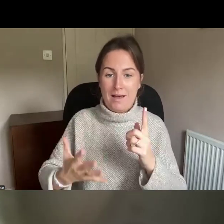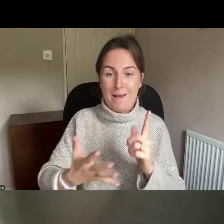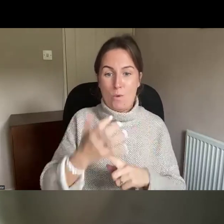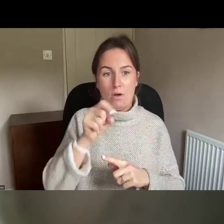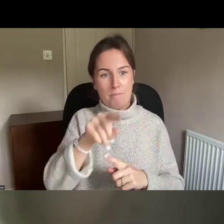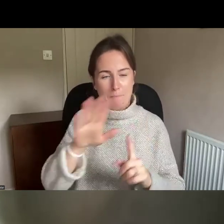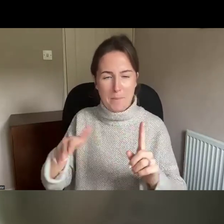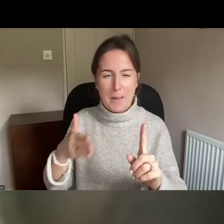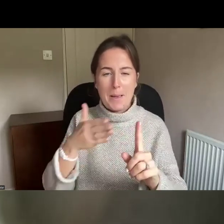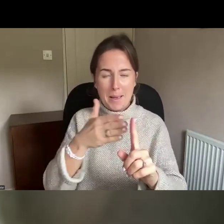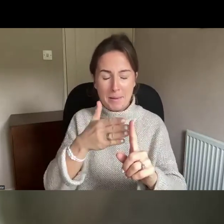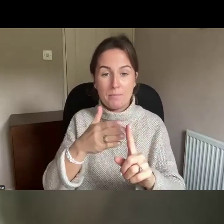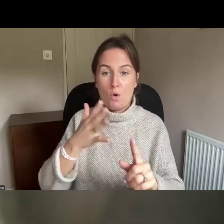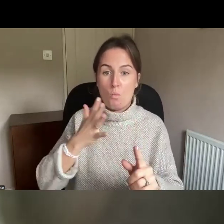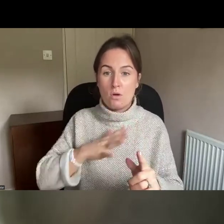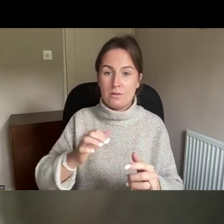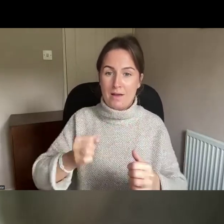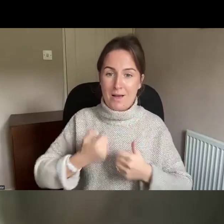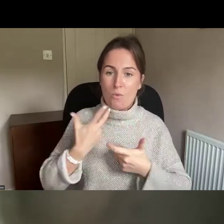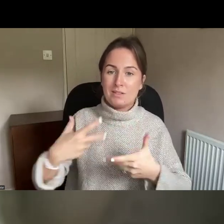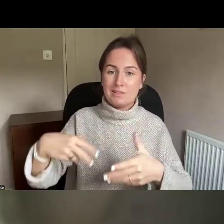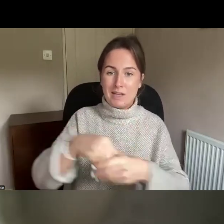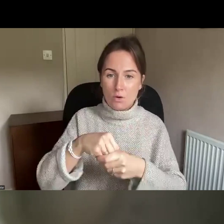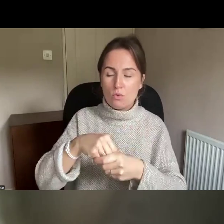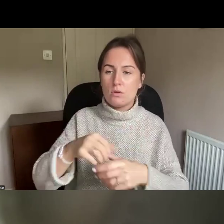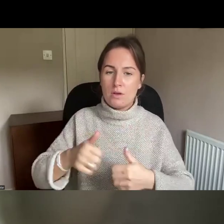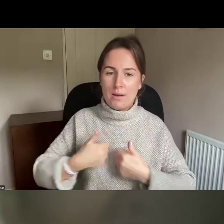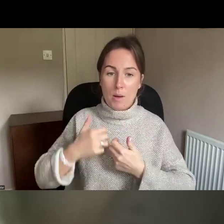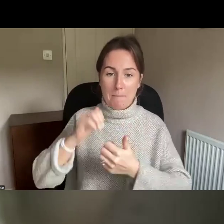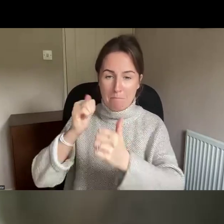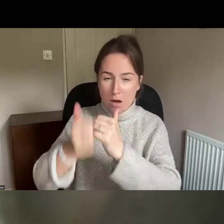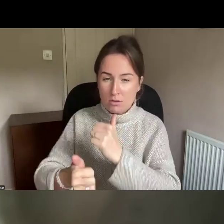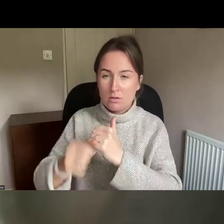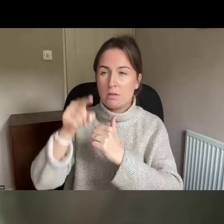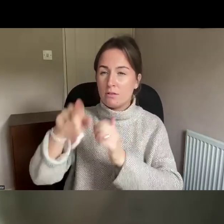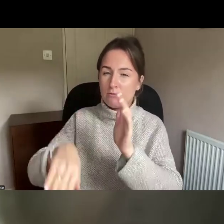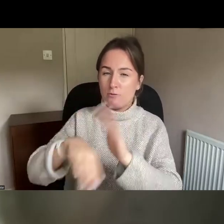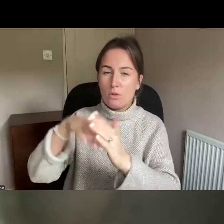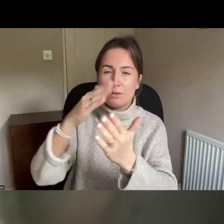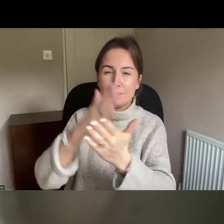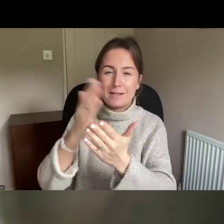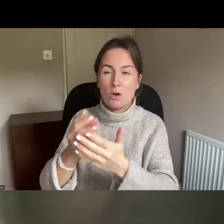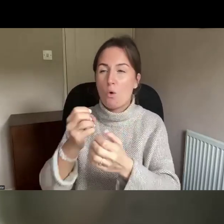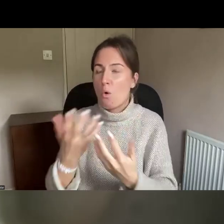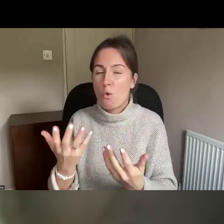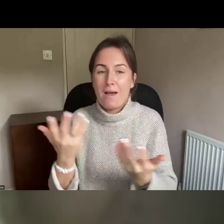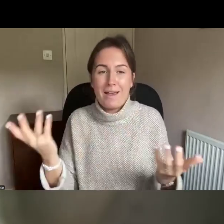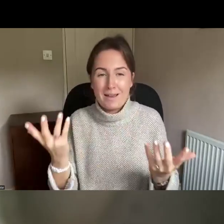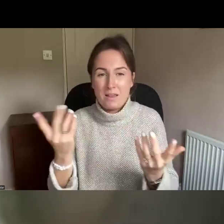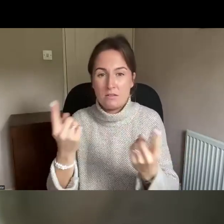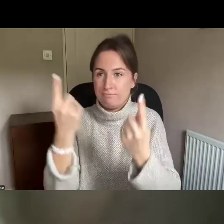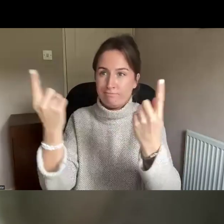give our stakeholders, partners, the sector, and really anyone who was interested in kind of